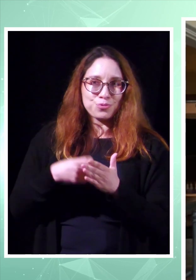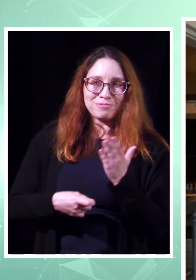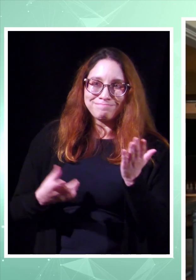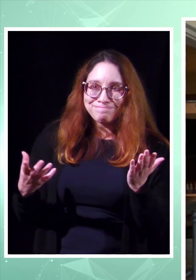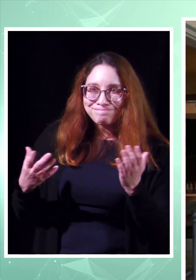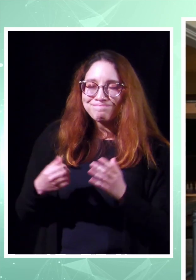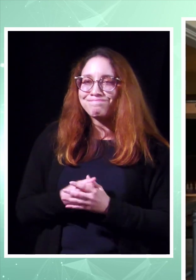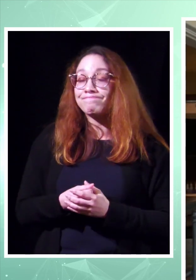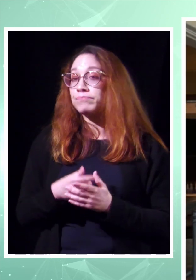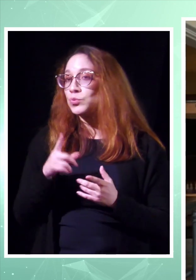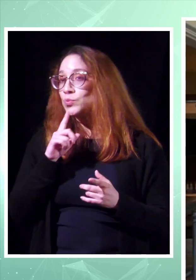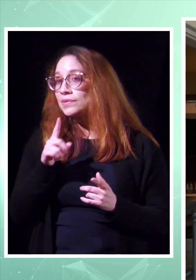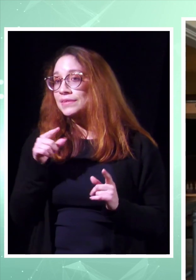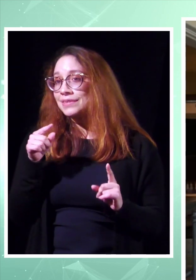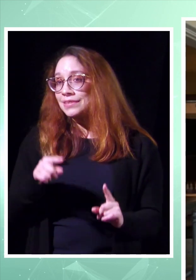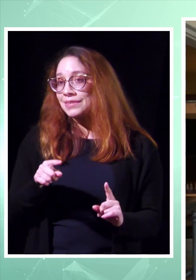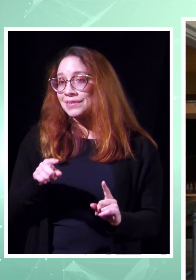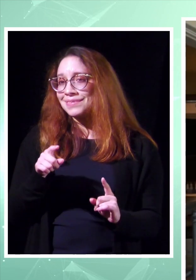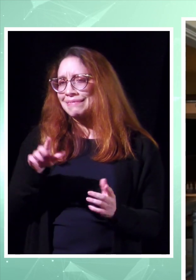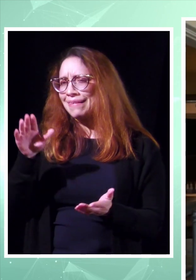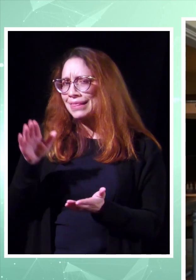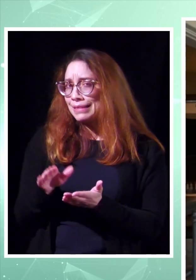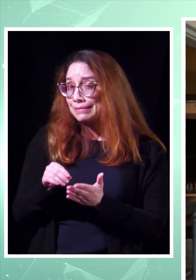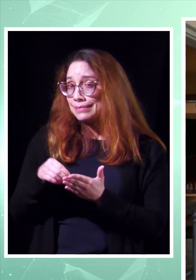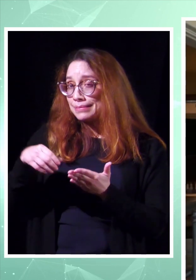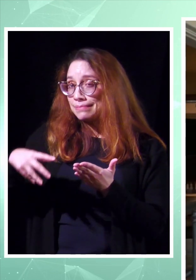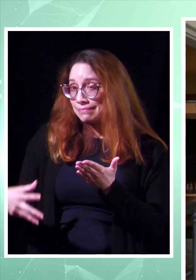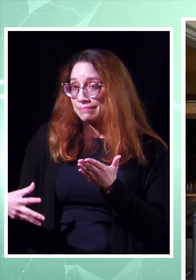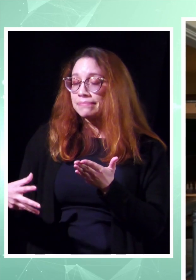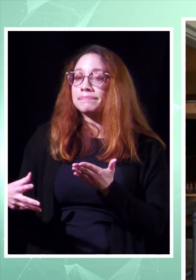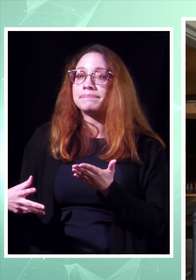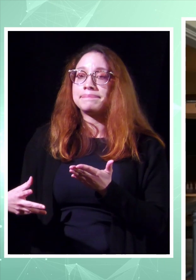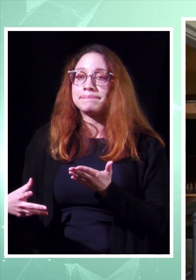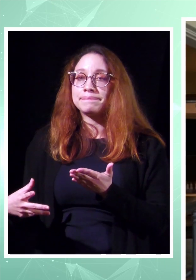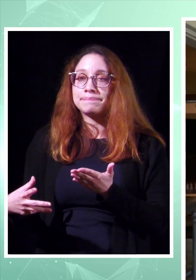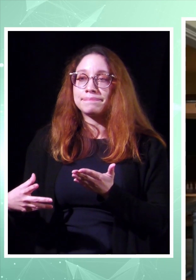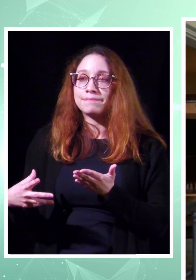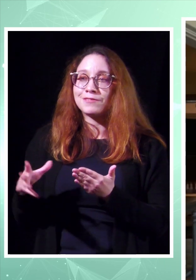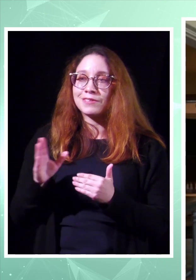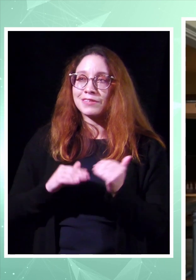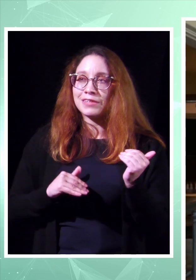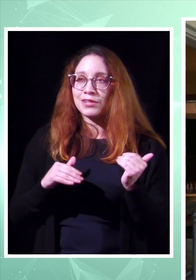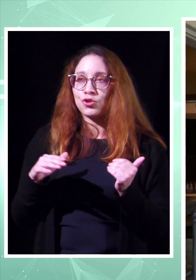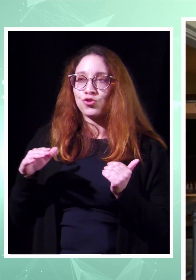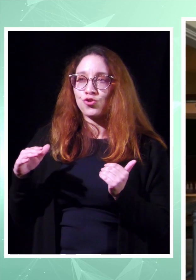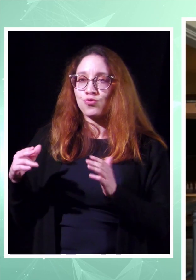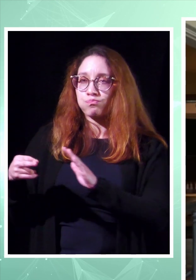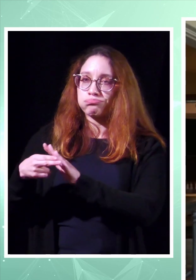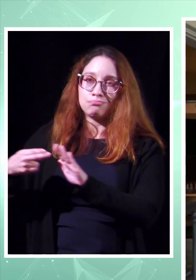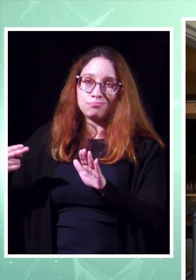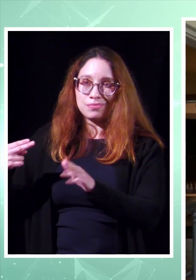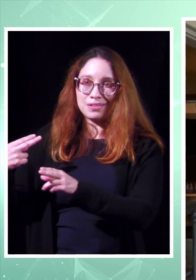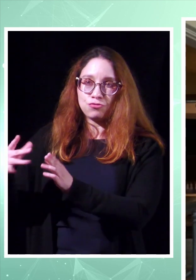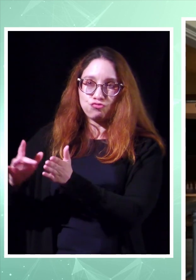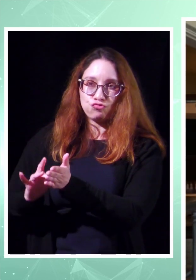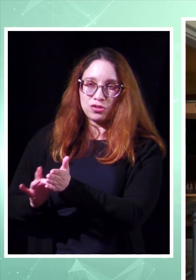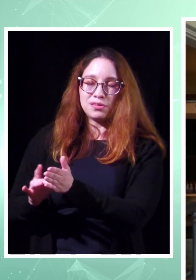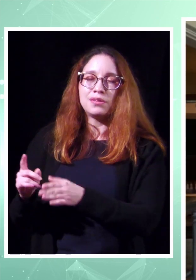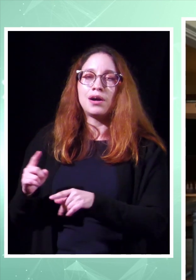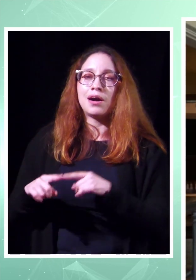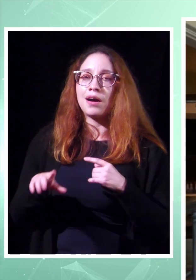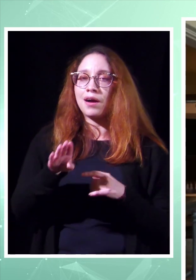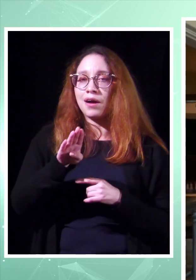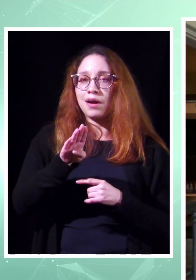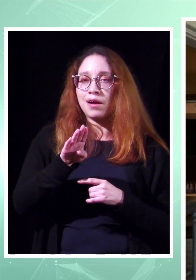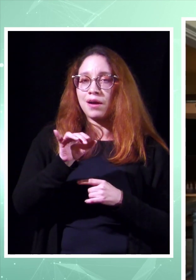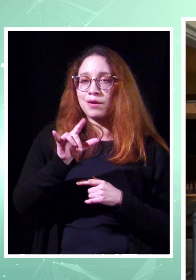on that. Theoretically, it should be less expensive than the branded drug. And so